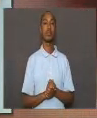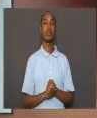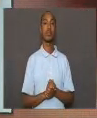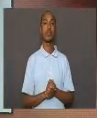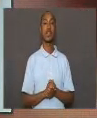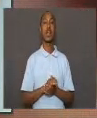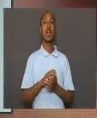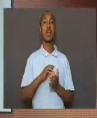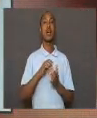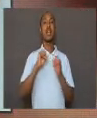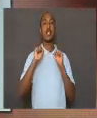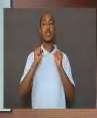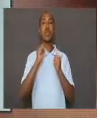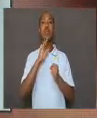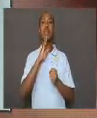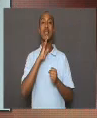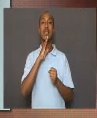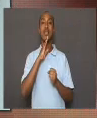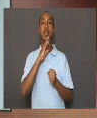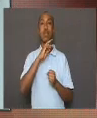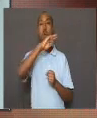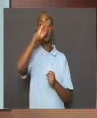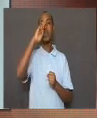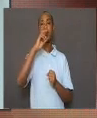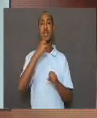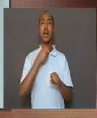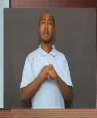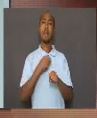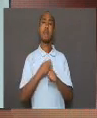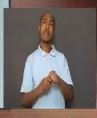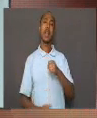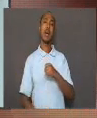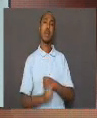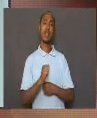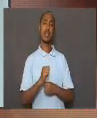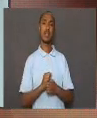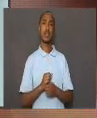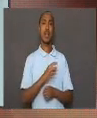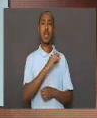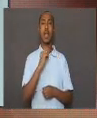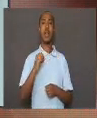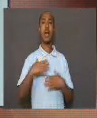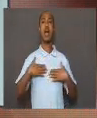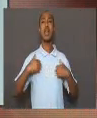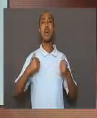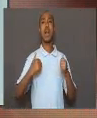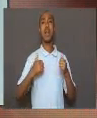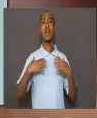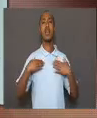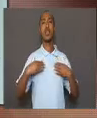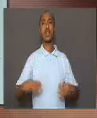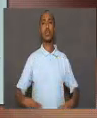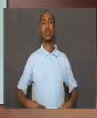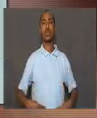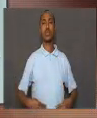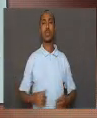Strong bases can cause serious damage to plant and animal tissue if they